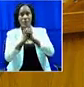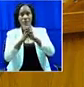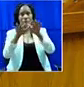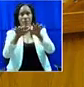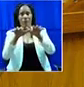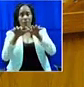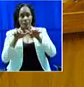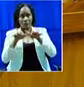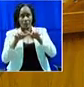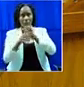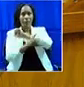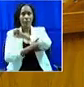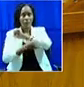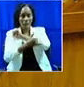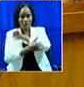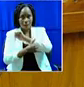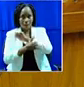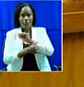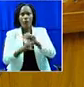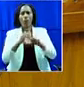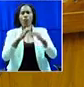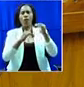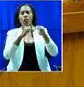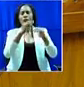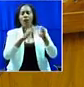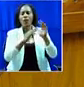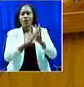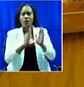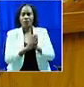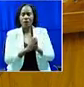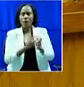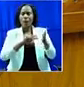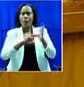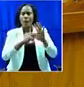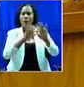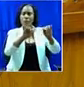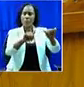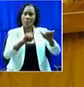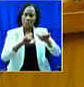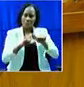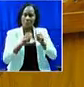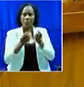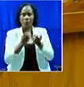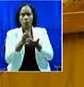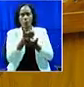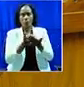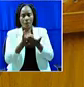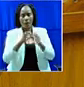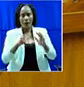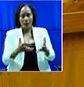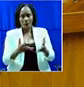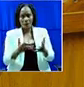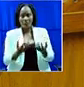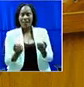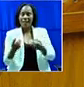a reconstruction and recovery plan to drive growth that is inclusive, but growth that is